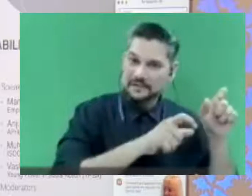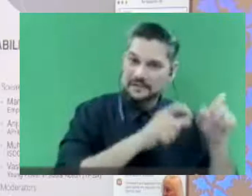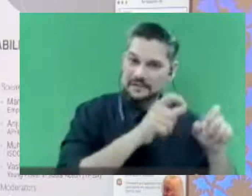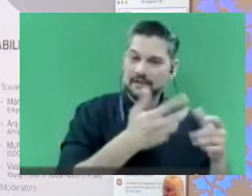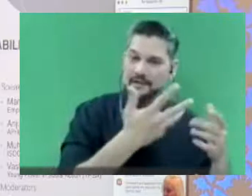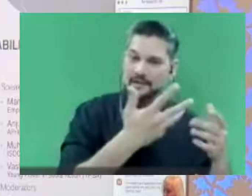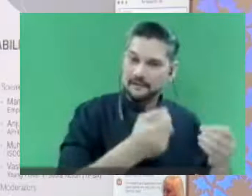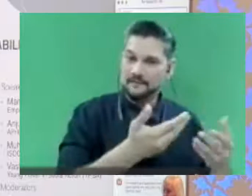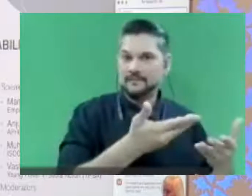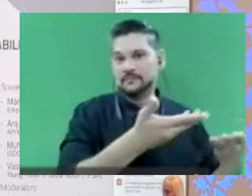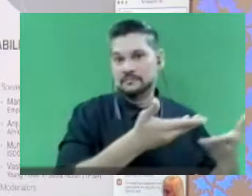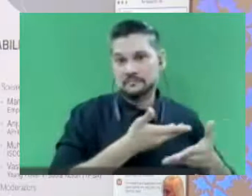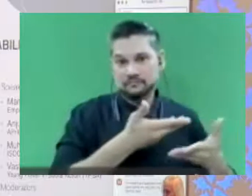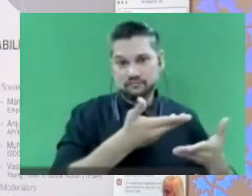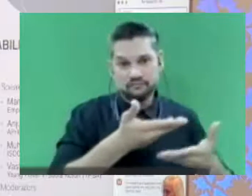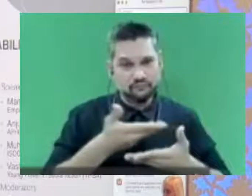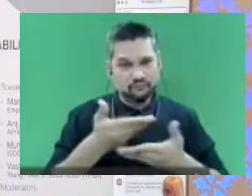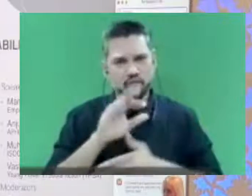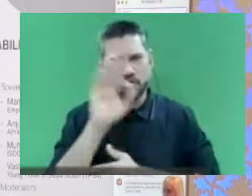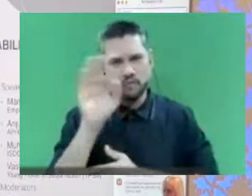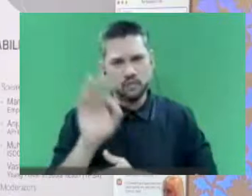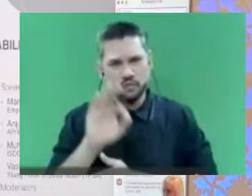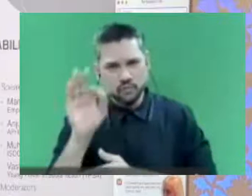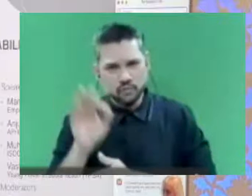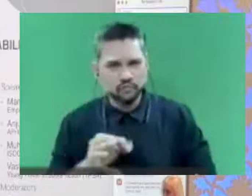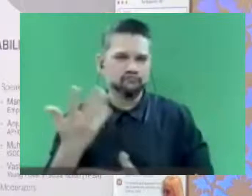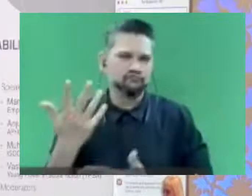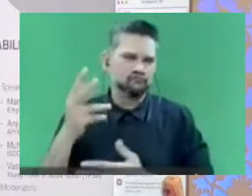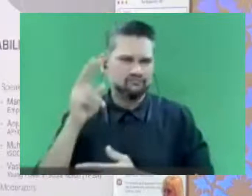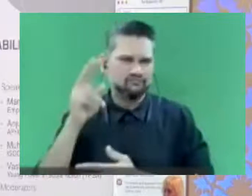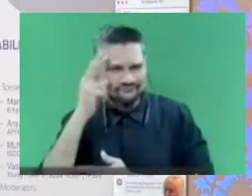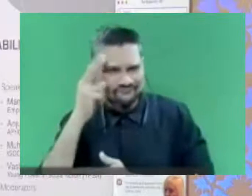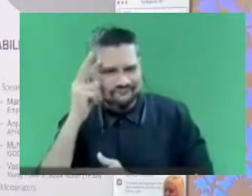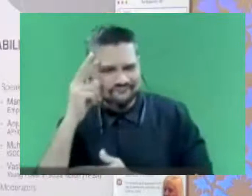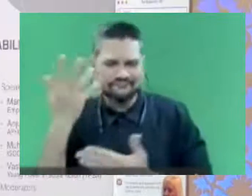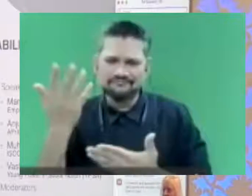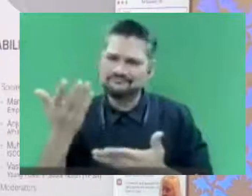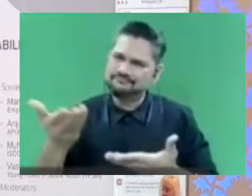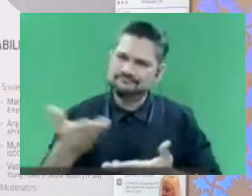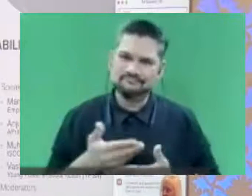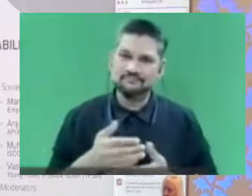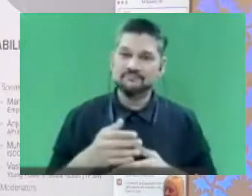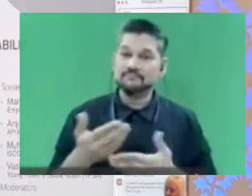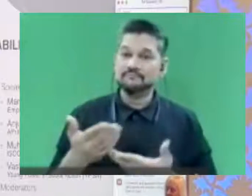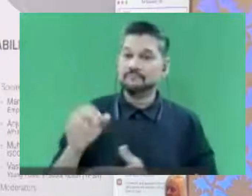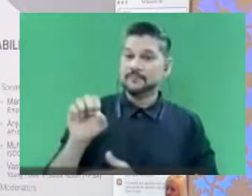questions, don't hesitate. And yes, Satish.